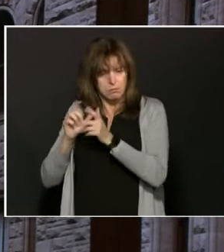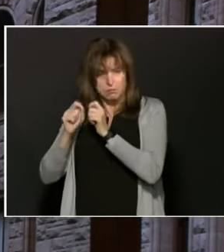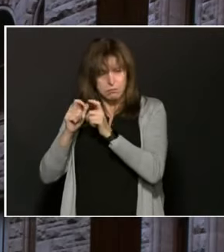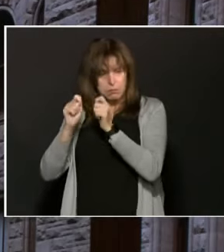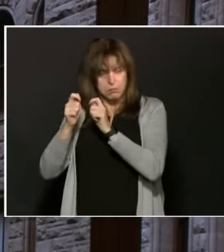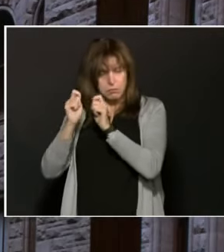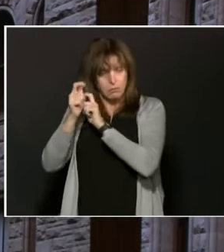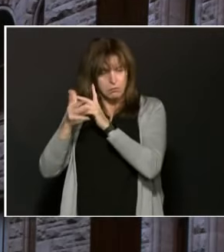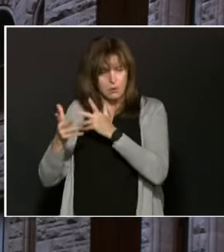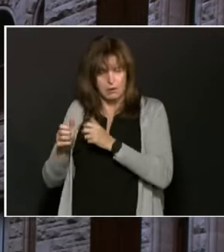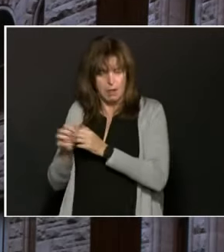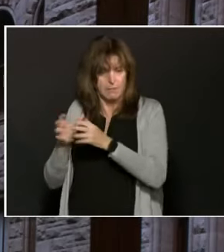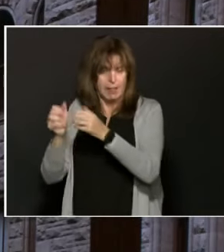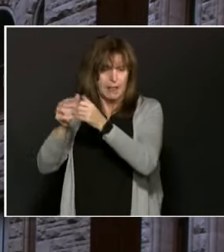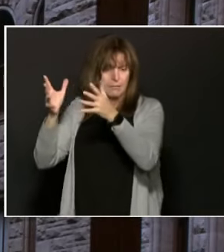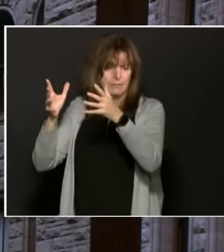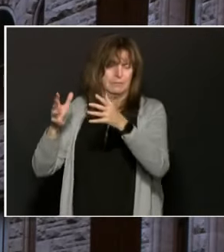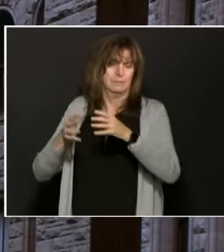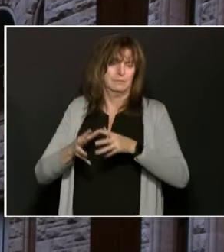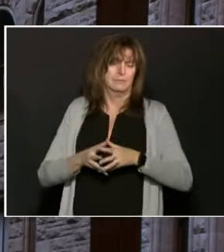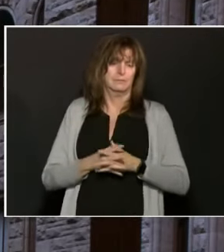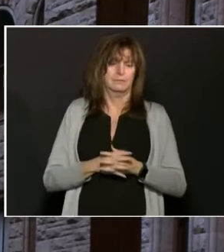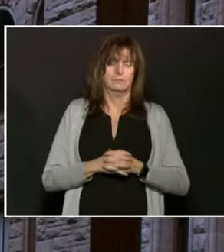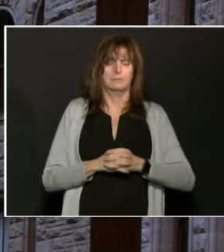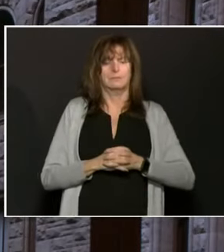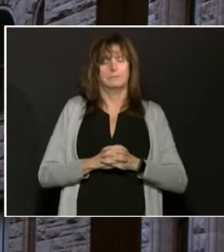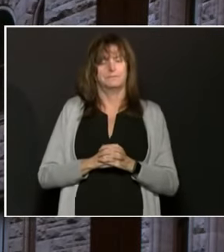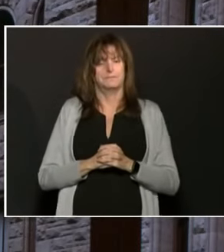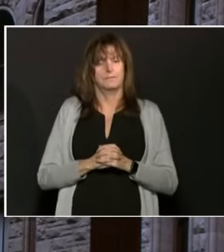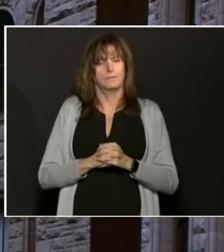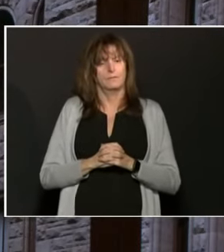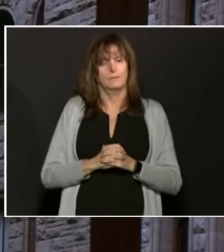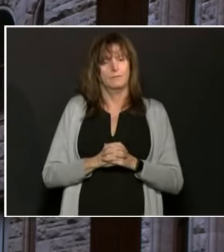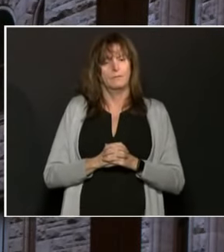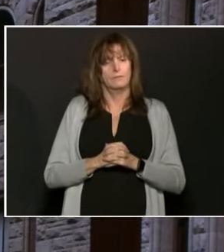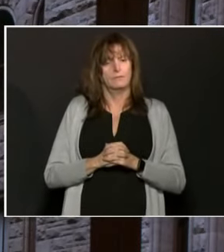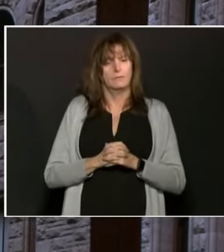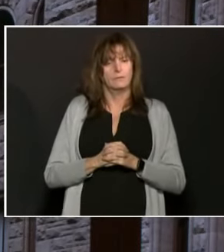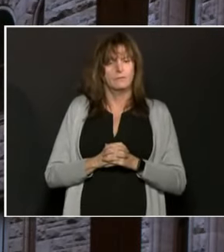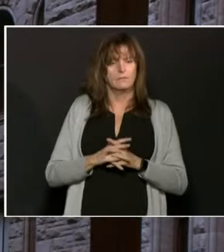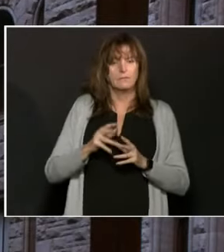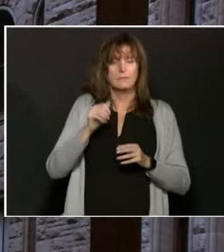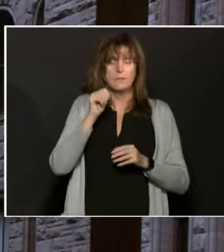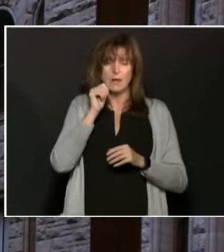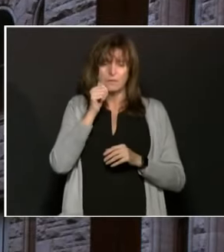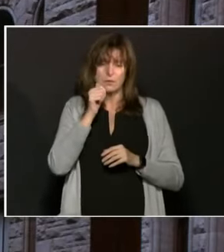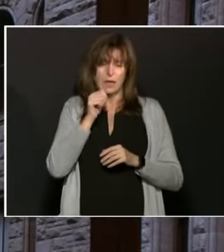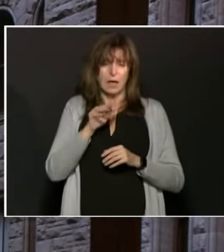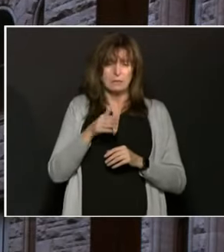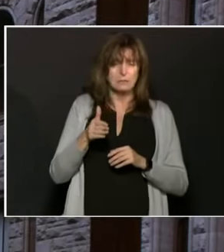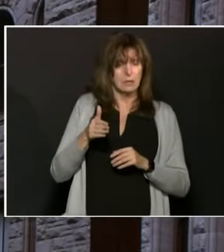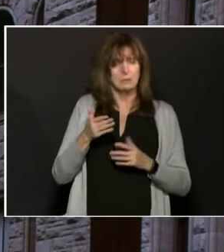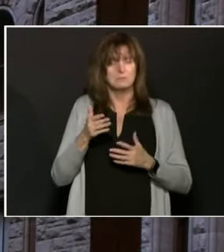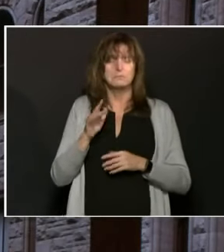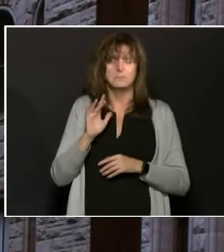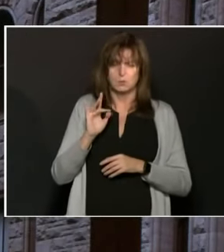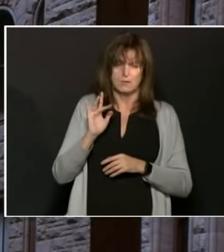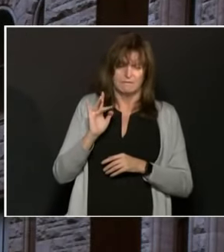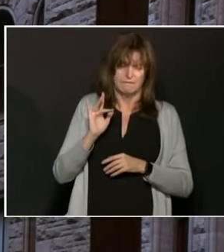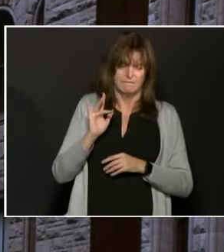deaths occurring, as Dr. Brown alluding, about 25 a day. And again, we had 28 today,